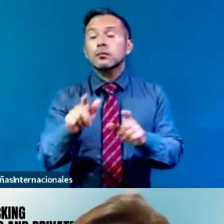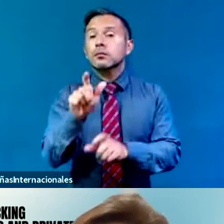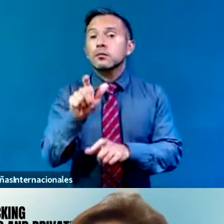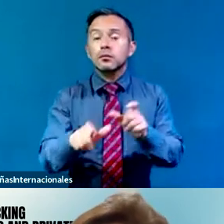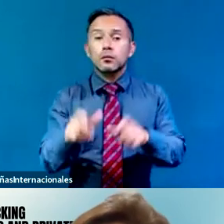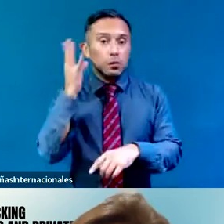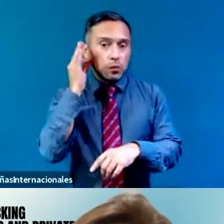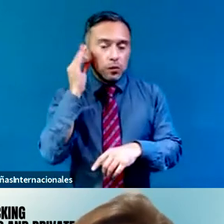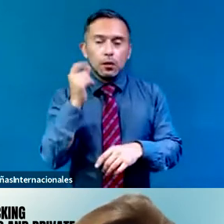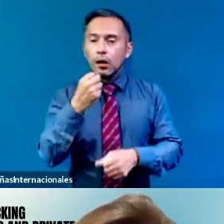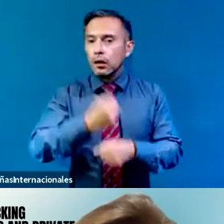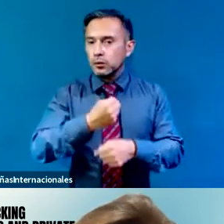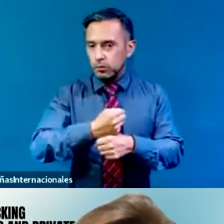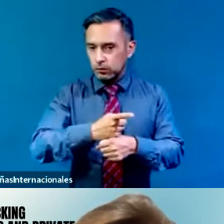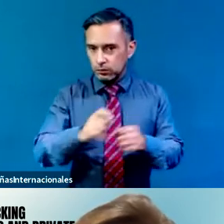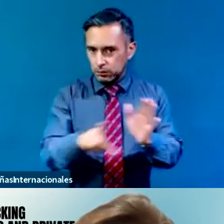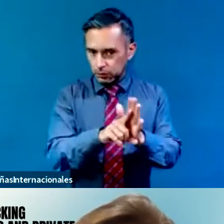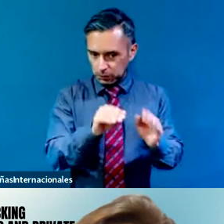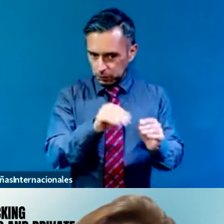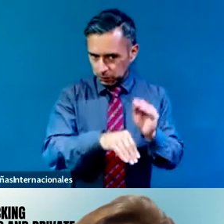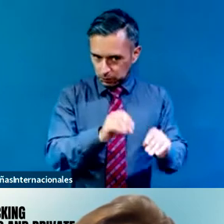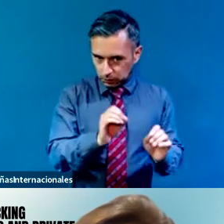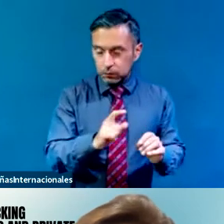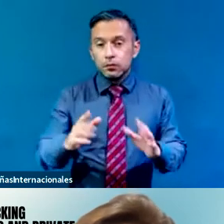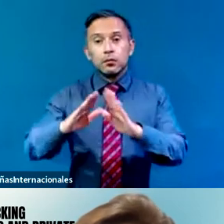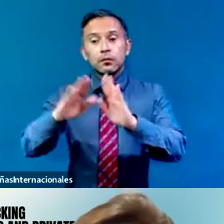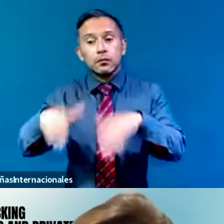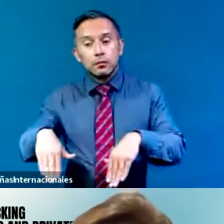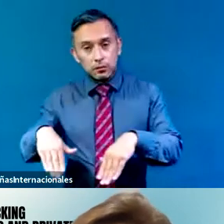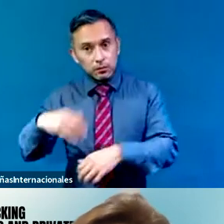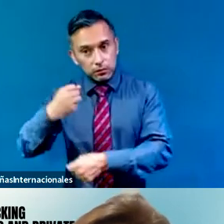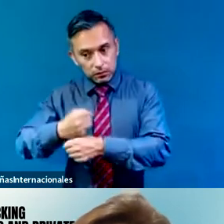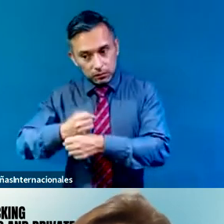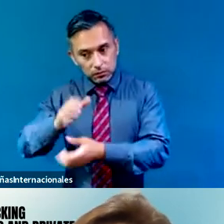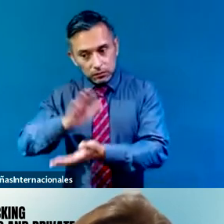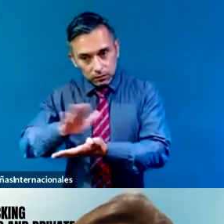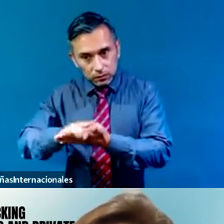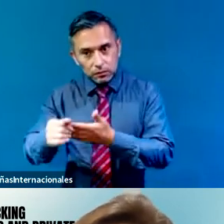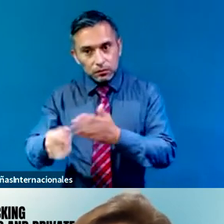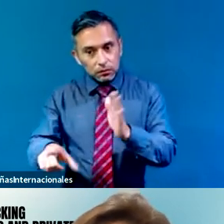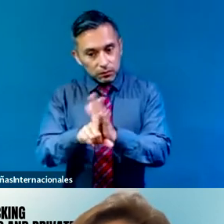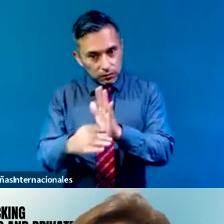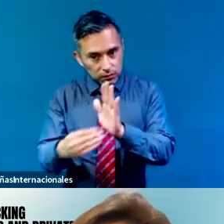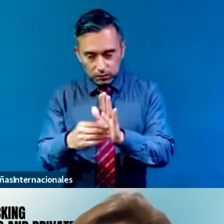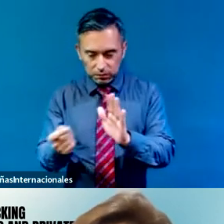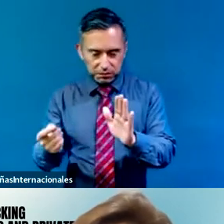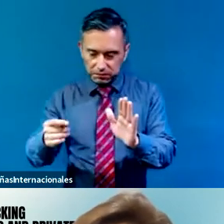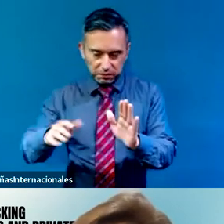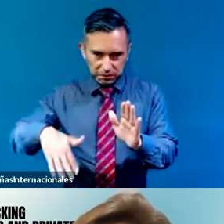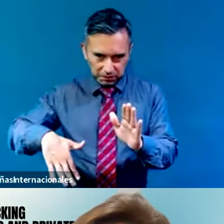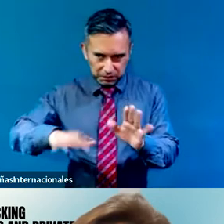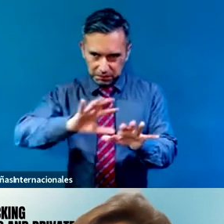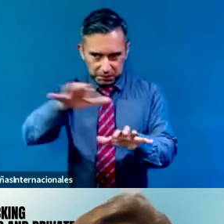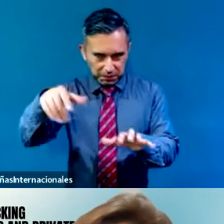recognized or nor legally protected everywhere. And finally, in international investments, fiscal stimulus and social protection